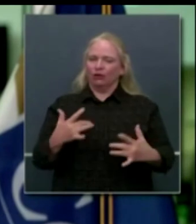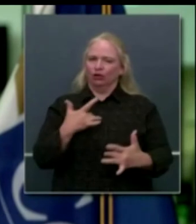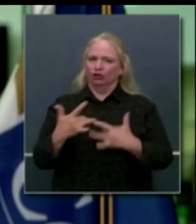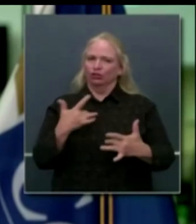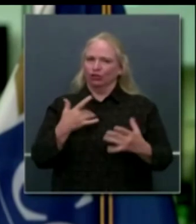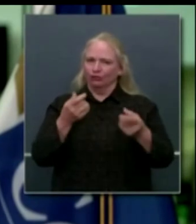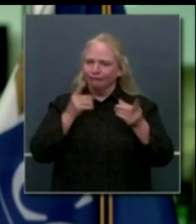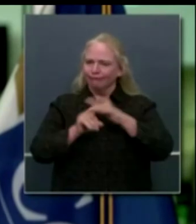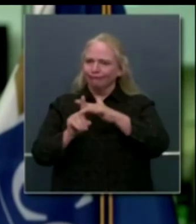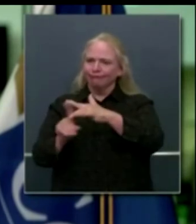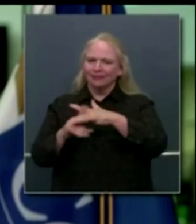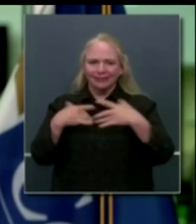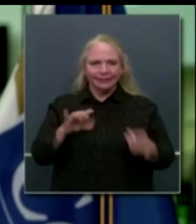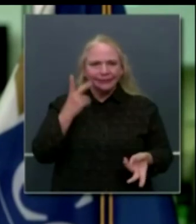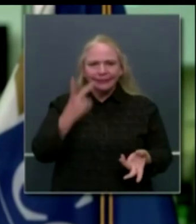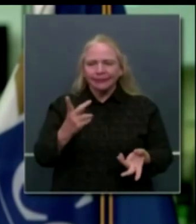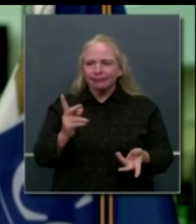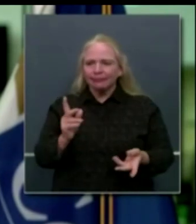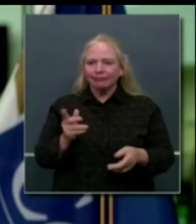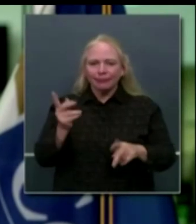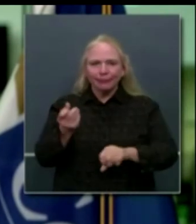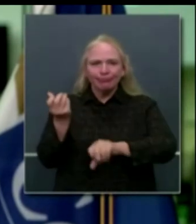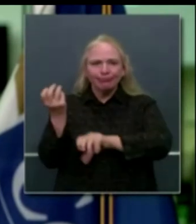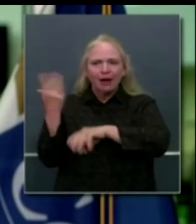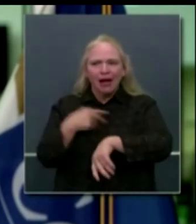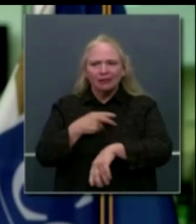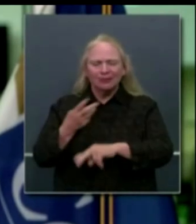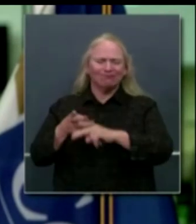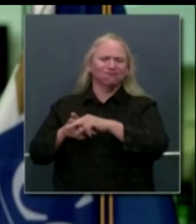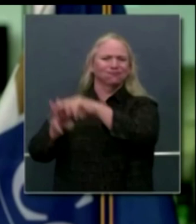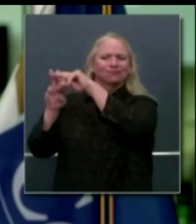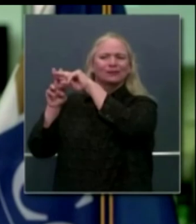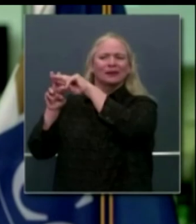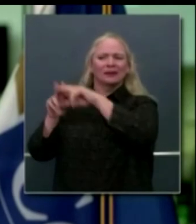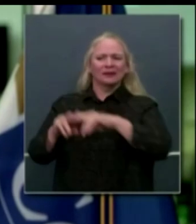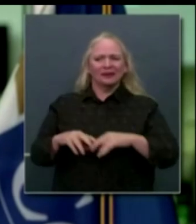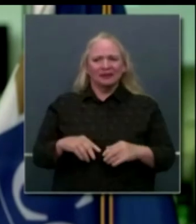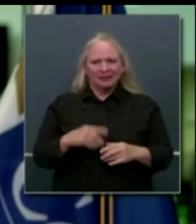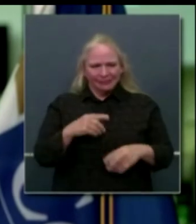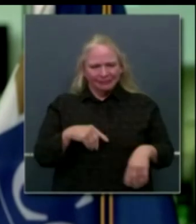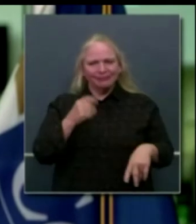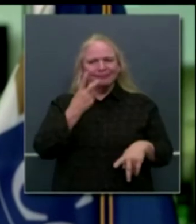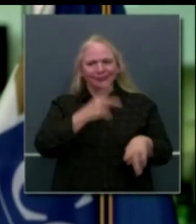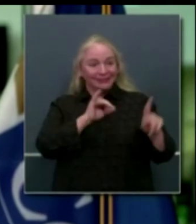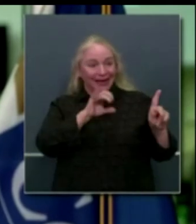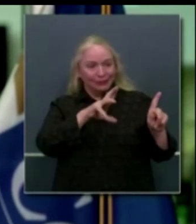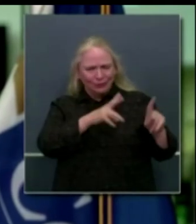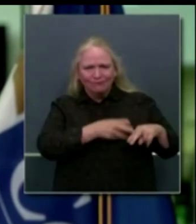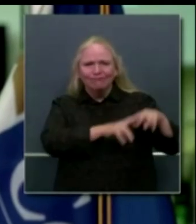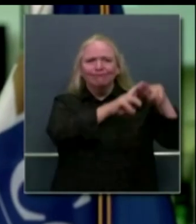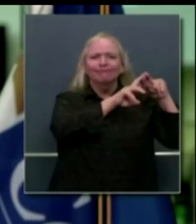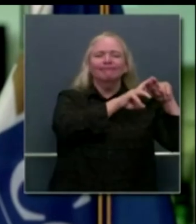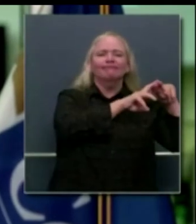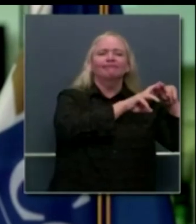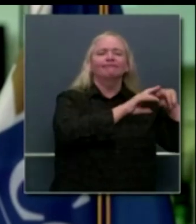hospitalizations rise in the state. We're continuing to see a modest increase in ICUs and